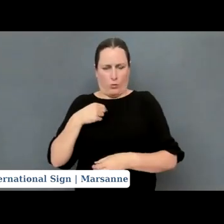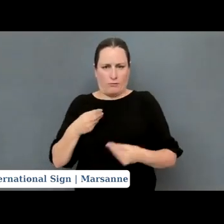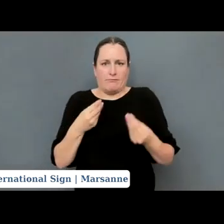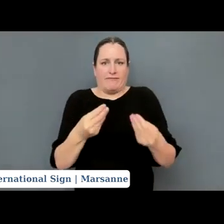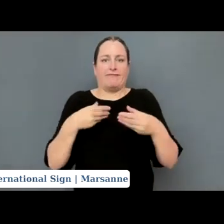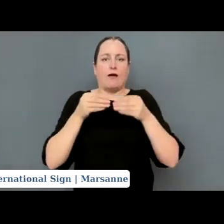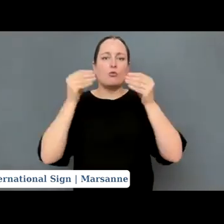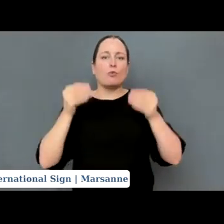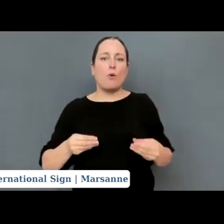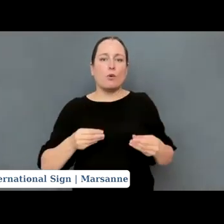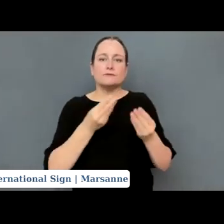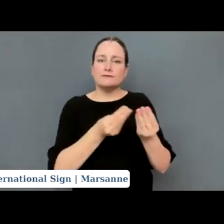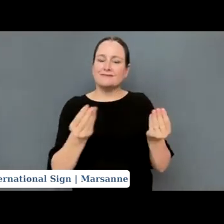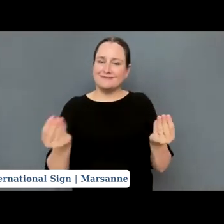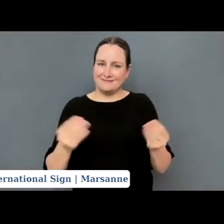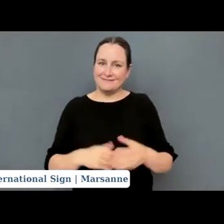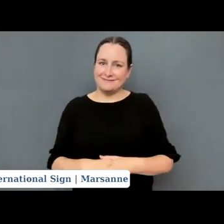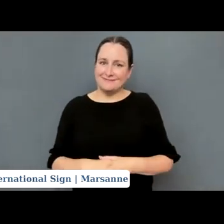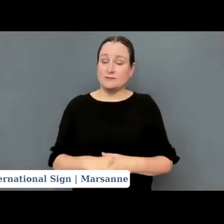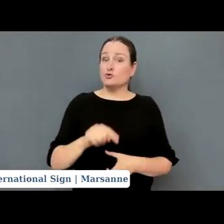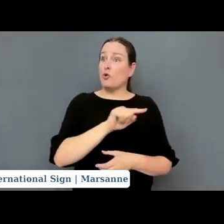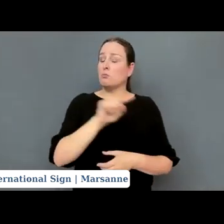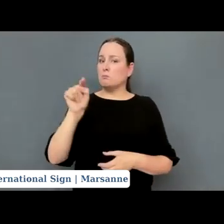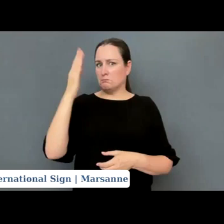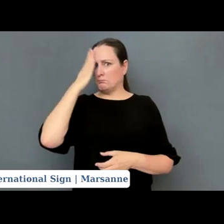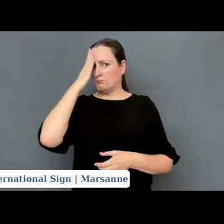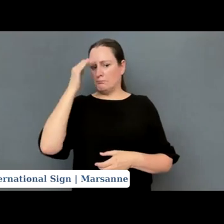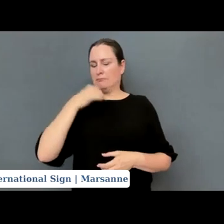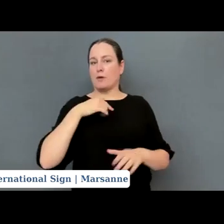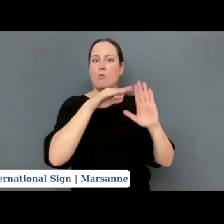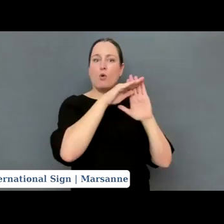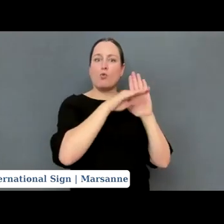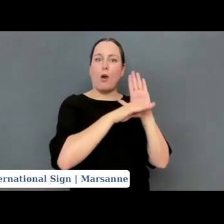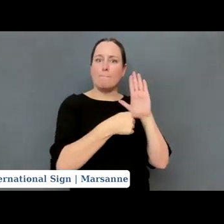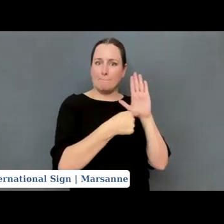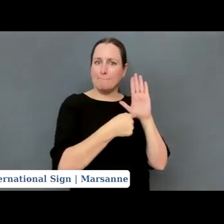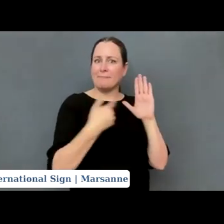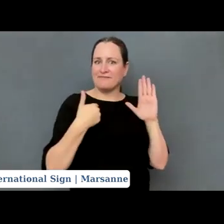sharing something that is part of the program and the challenges of the program, the necessities